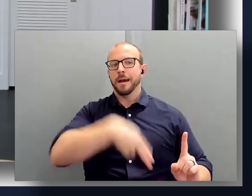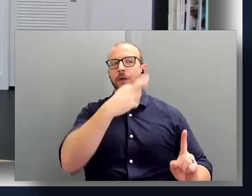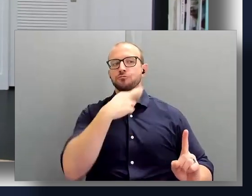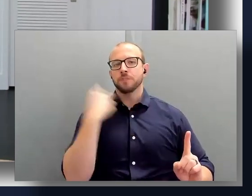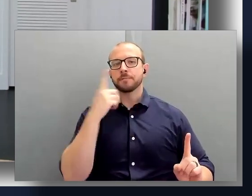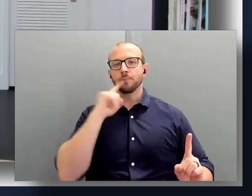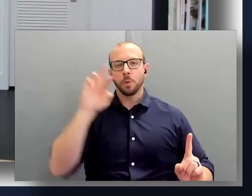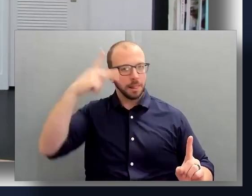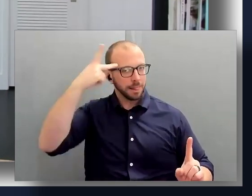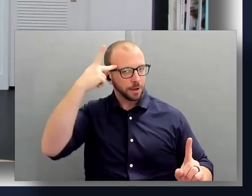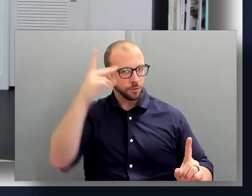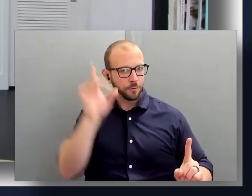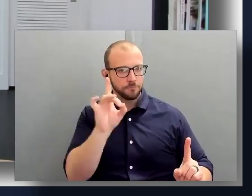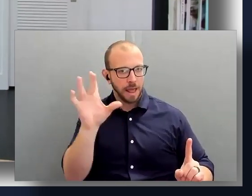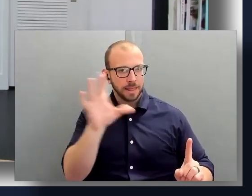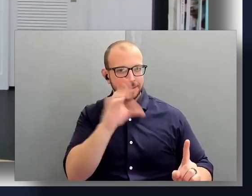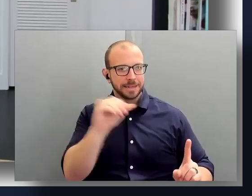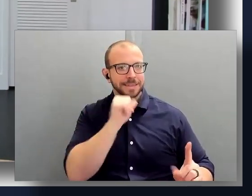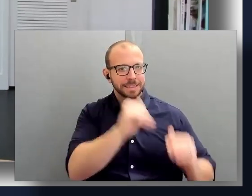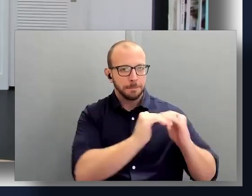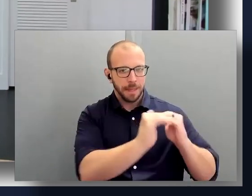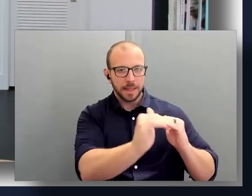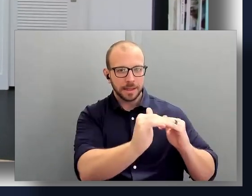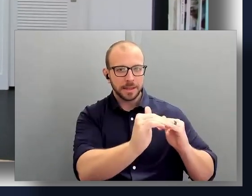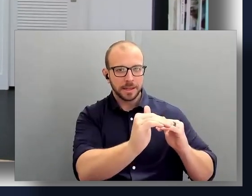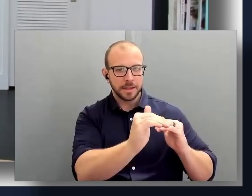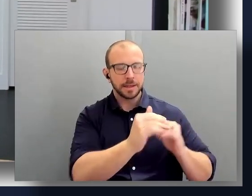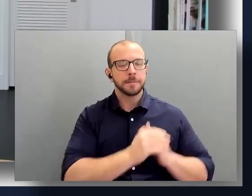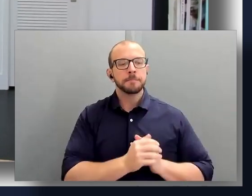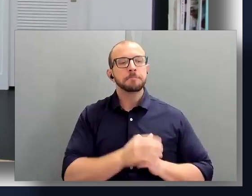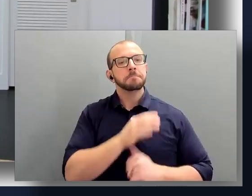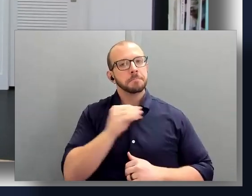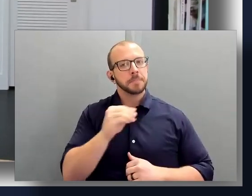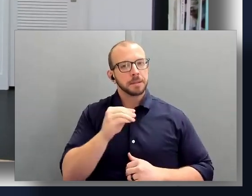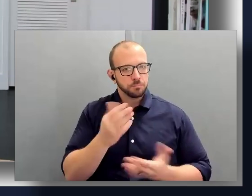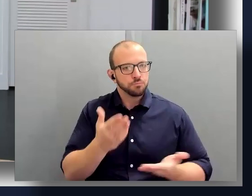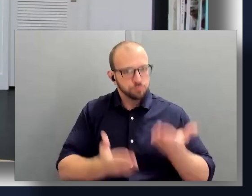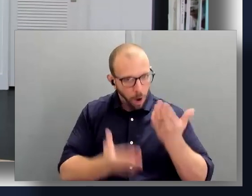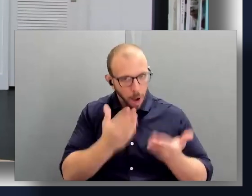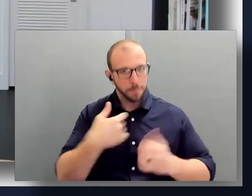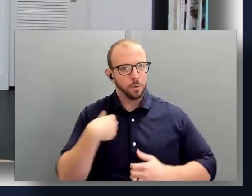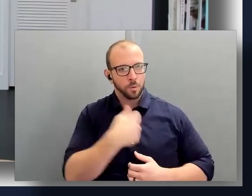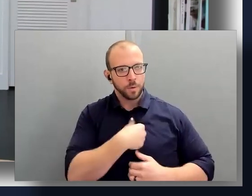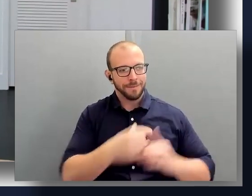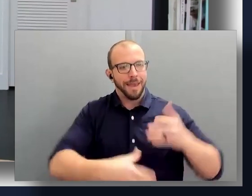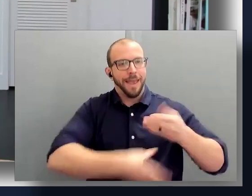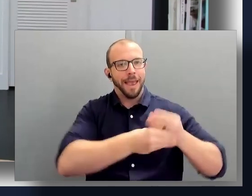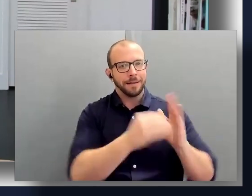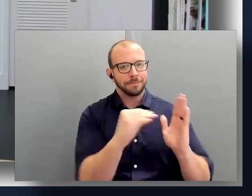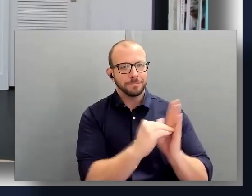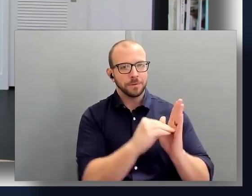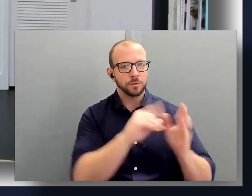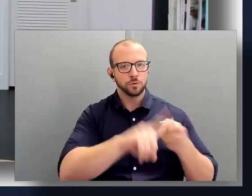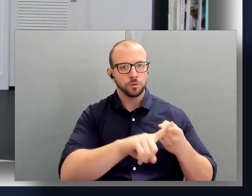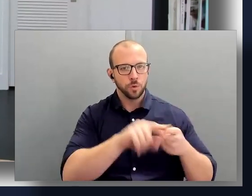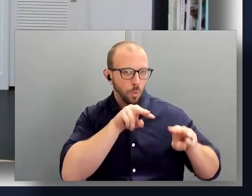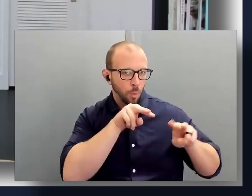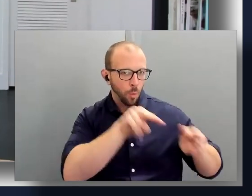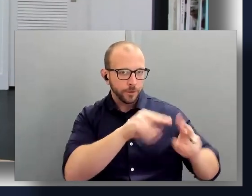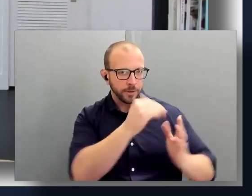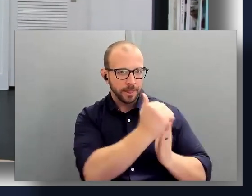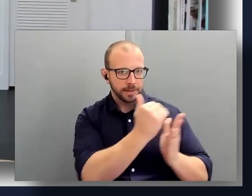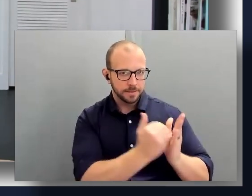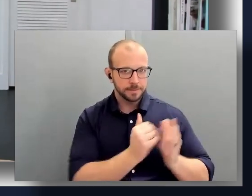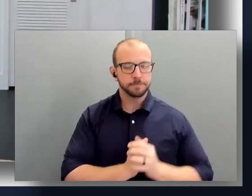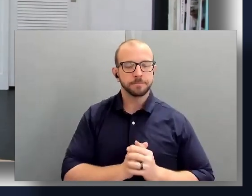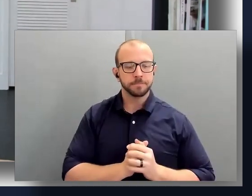States at high risk of political violence and political instability, and we likely would have put it on the watch list. And